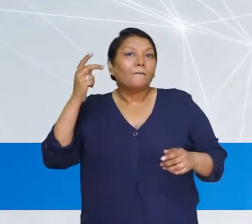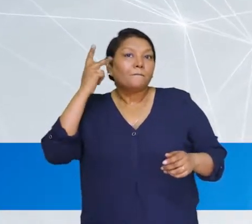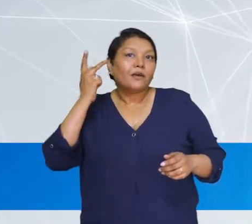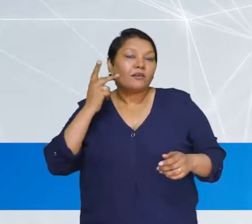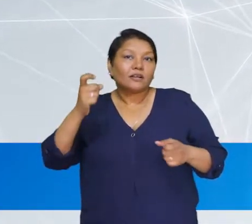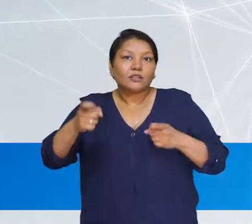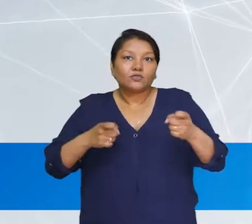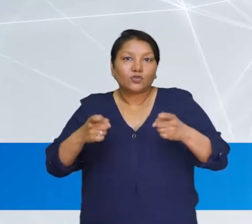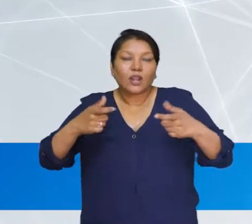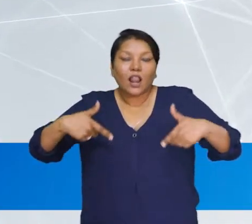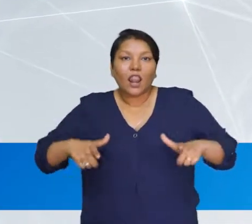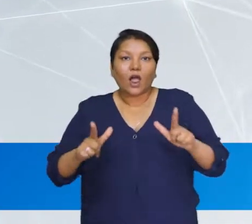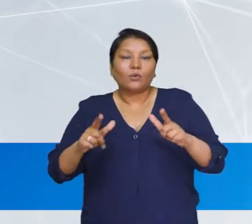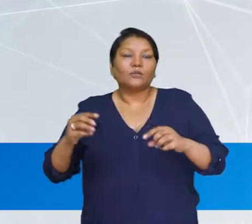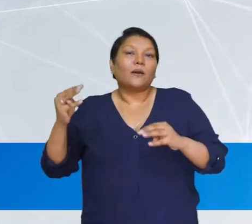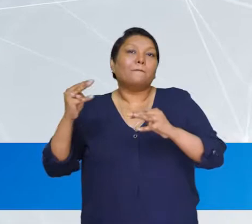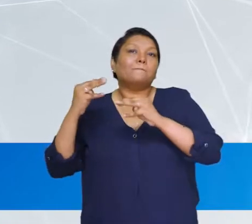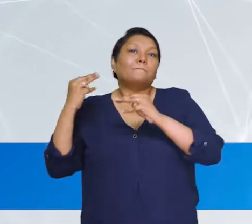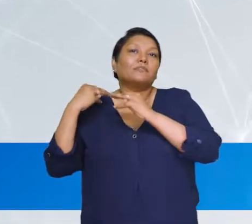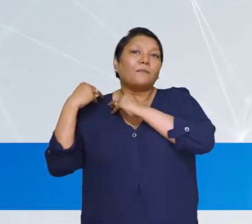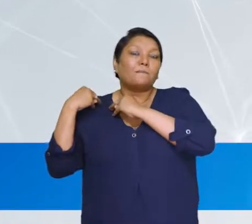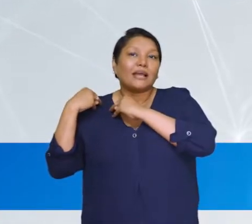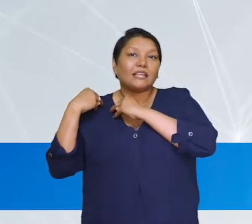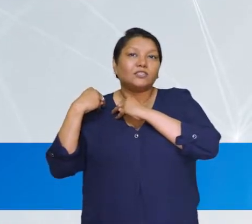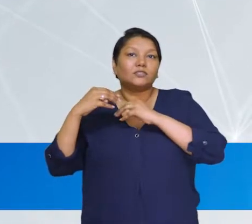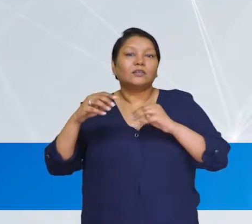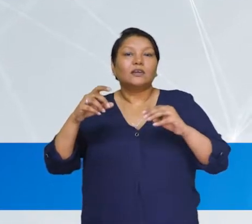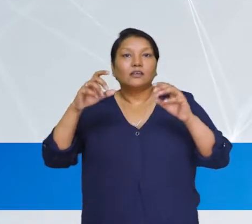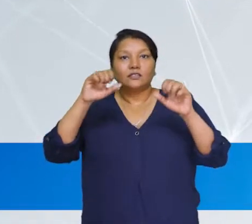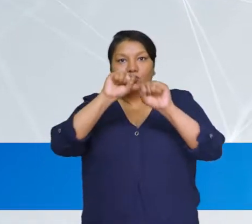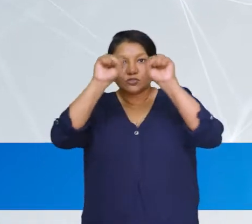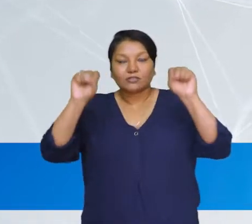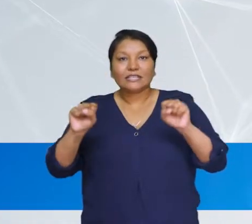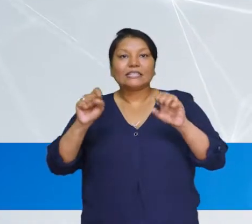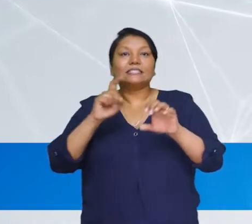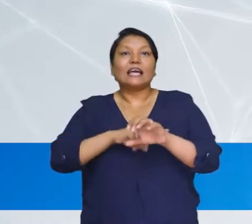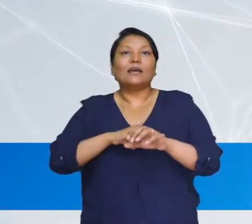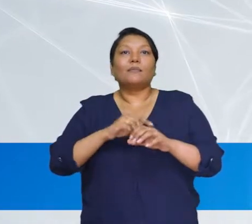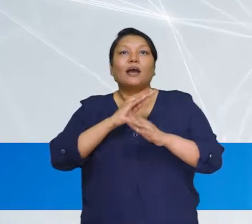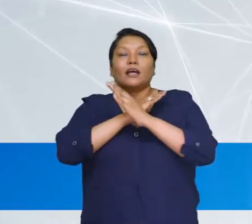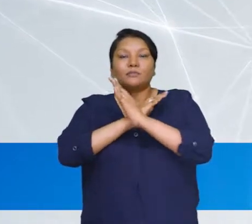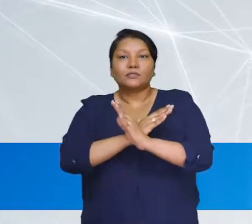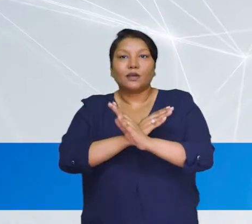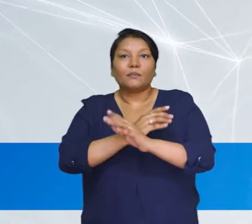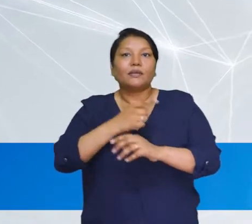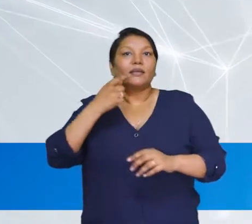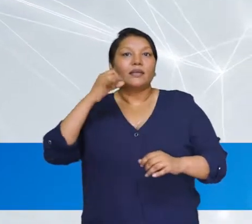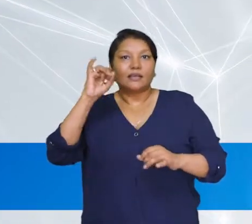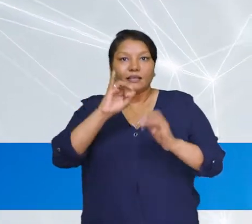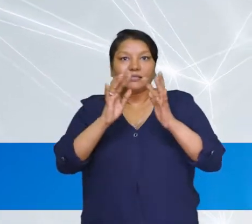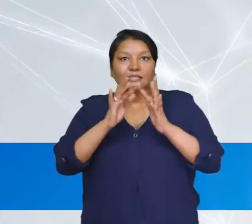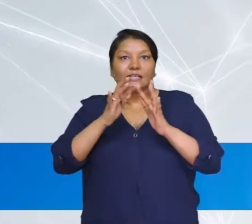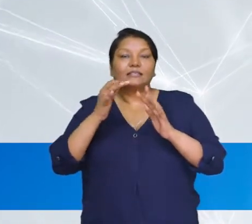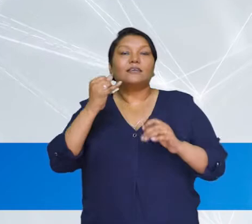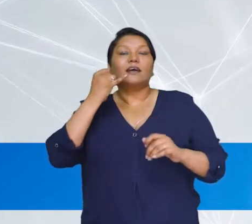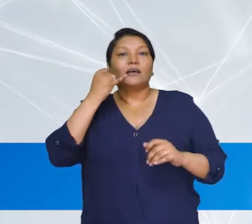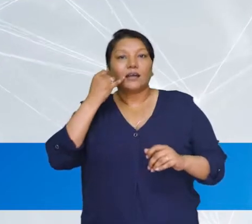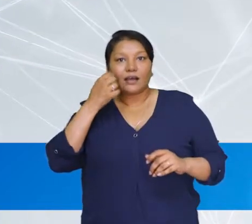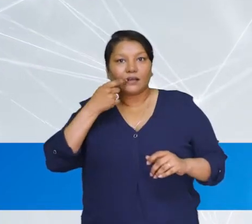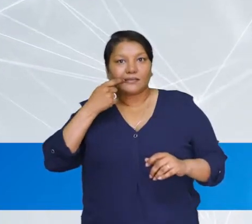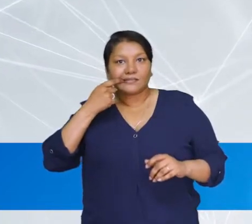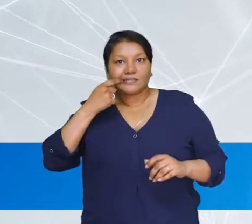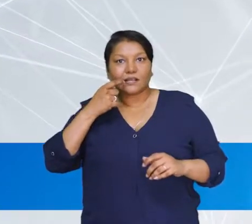child. Parental controls not only allow you to manage content and screen time, but it can also help you